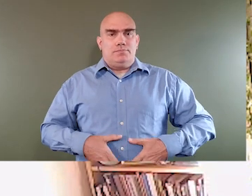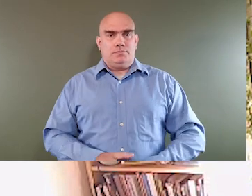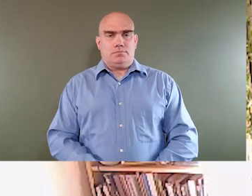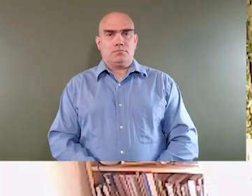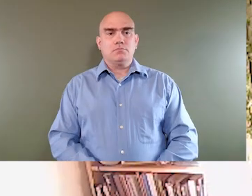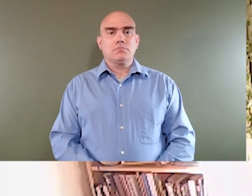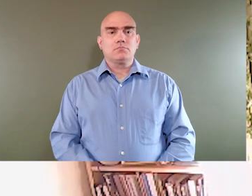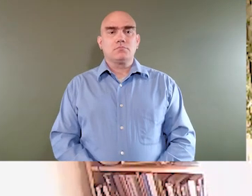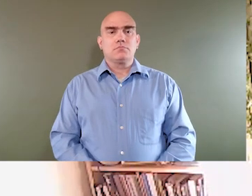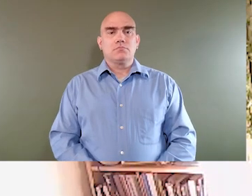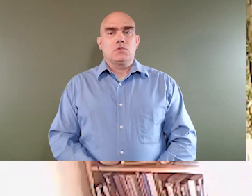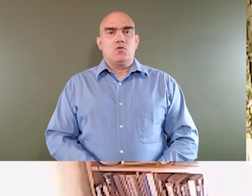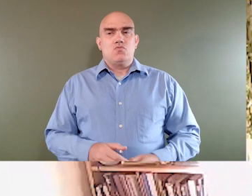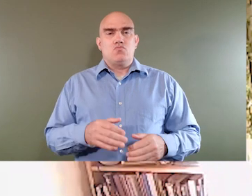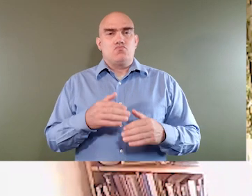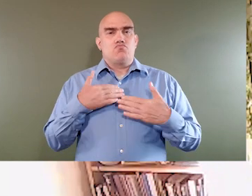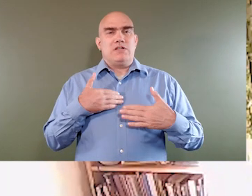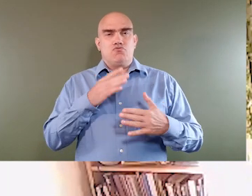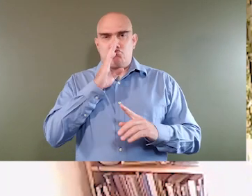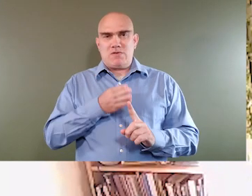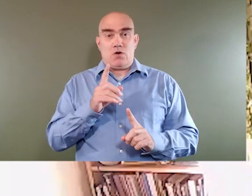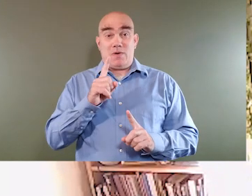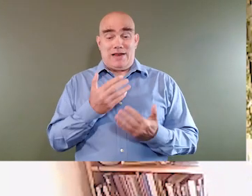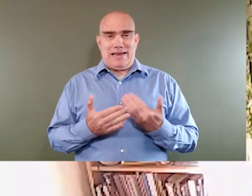And just breathing directly into your hands.